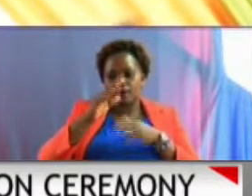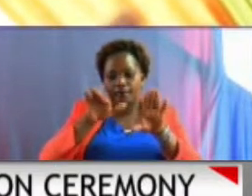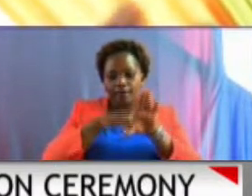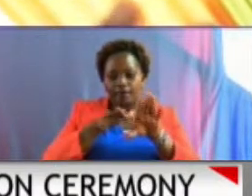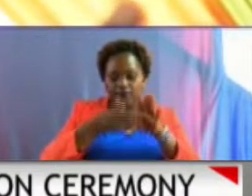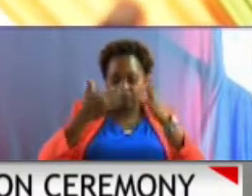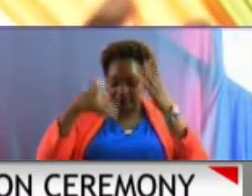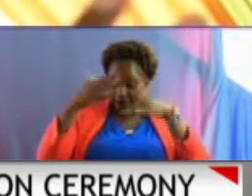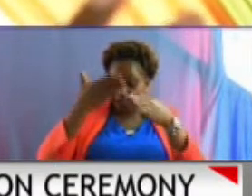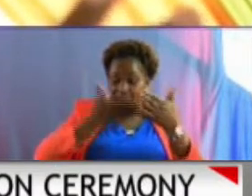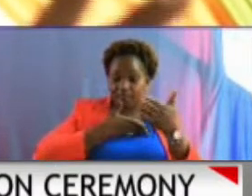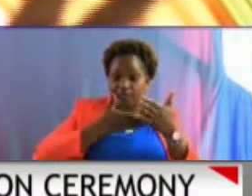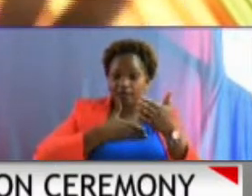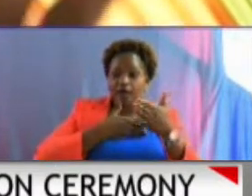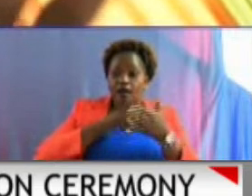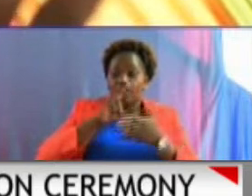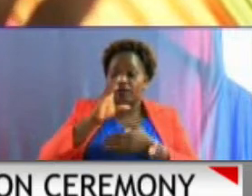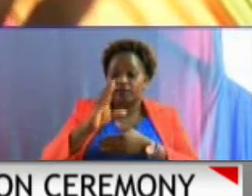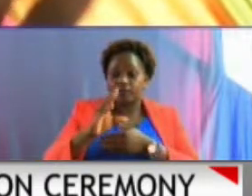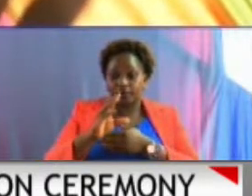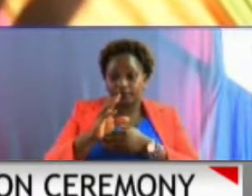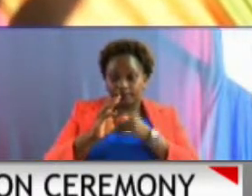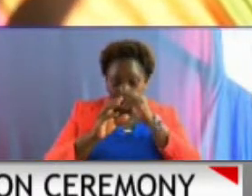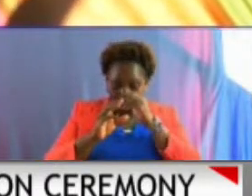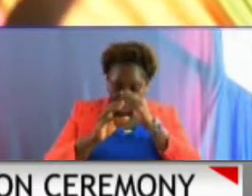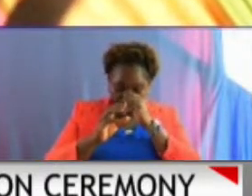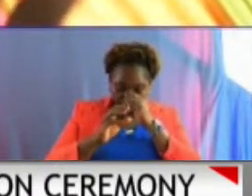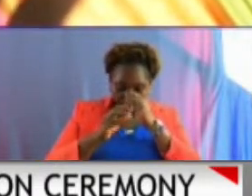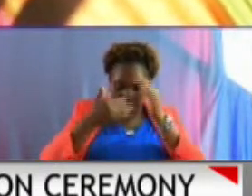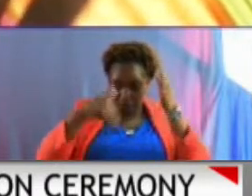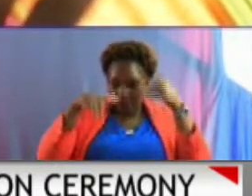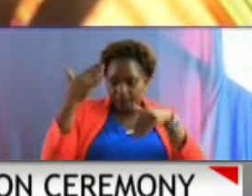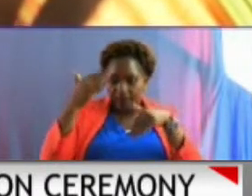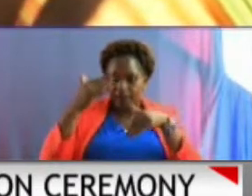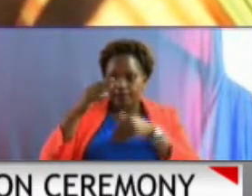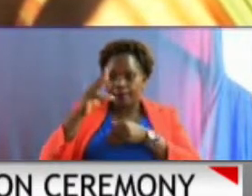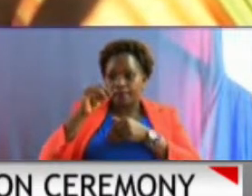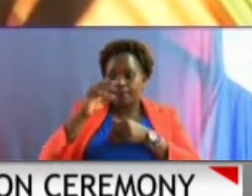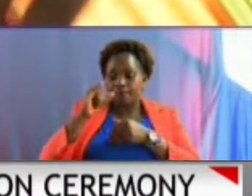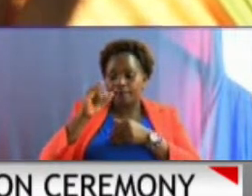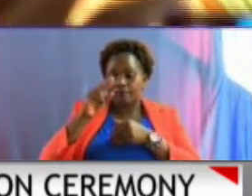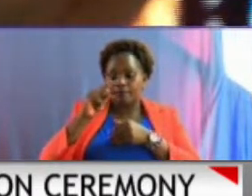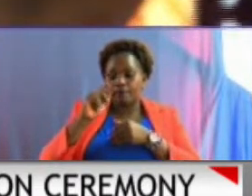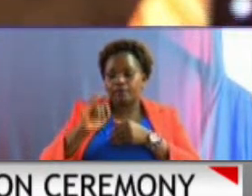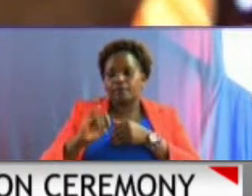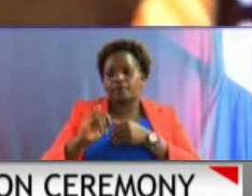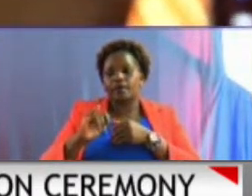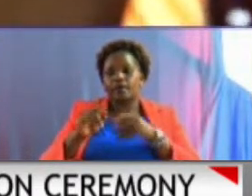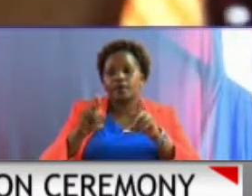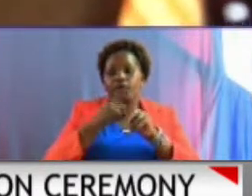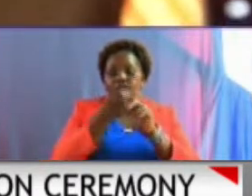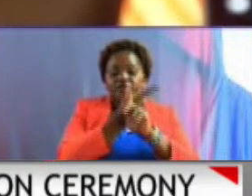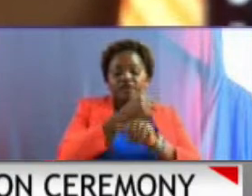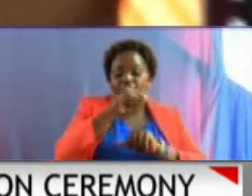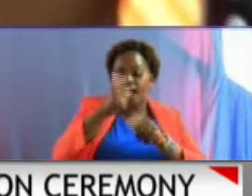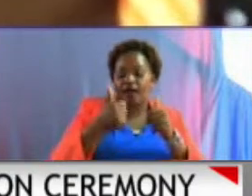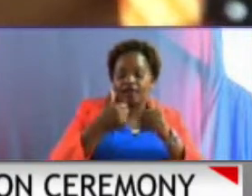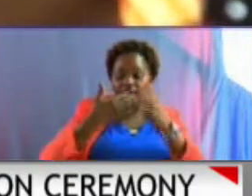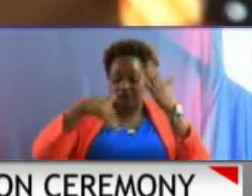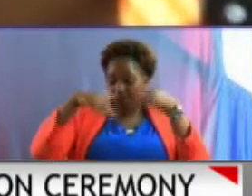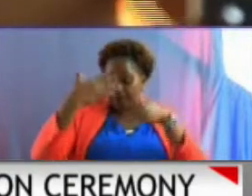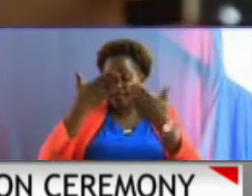Council, Vice Chancellor, Professor Dixon Nyariki, Vice Chancellors of other universities